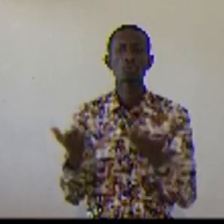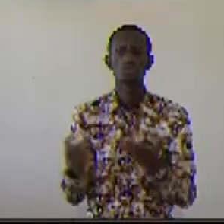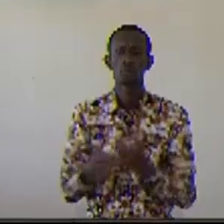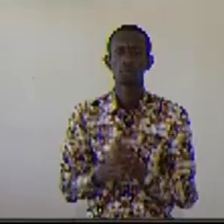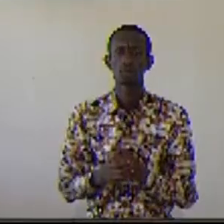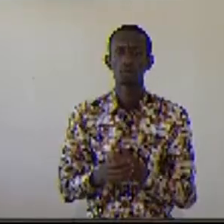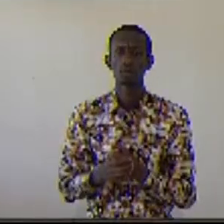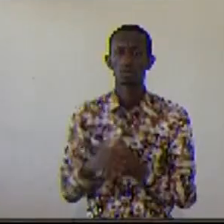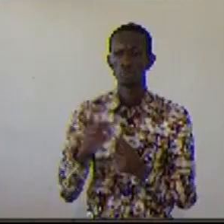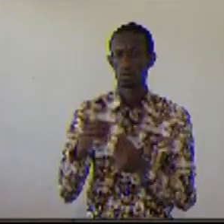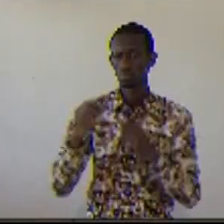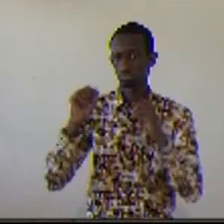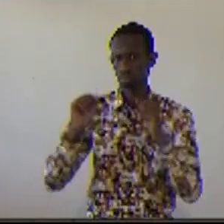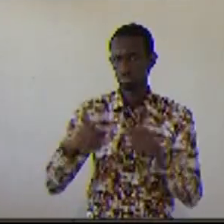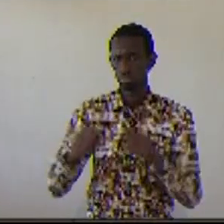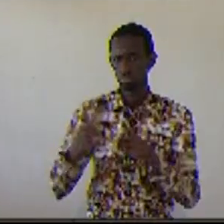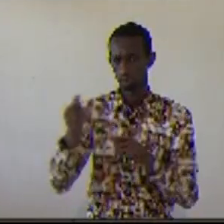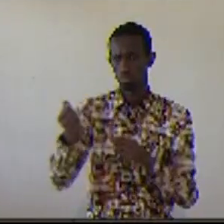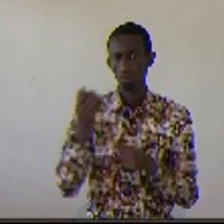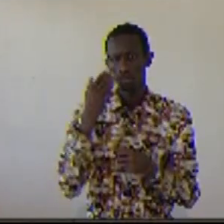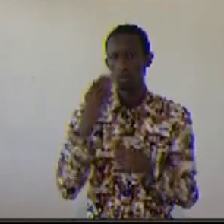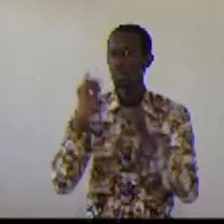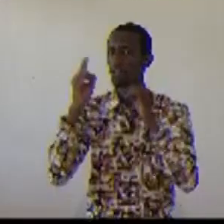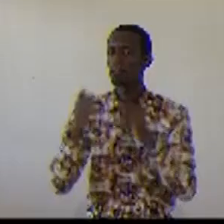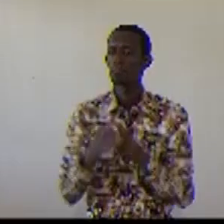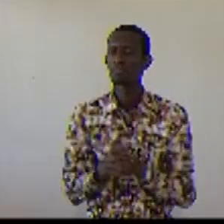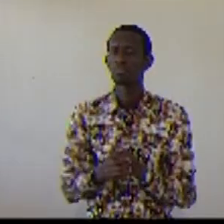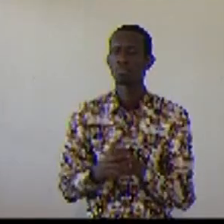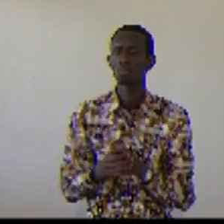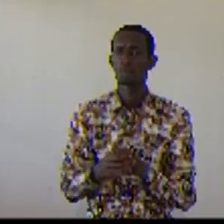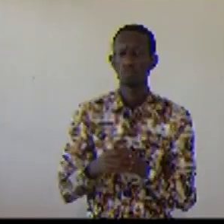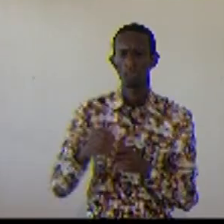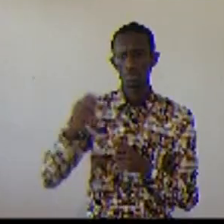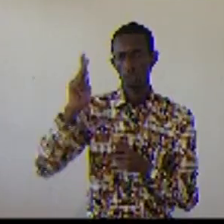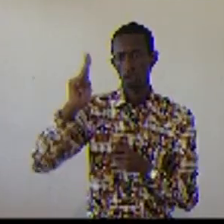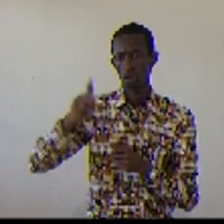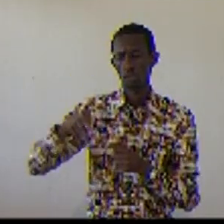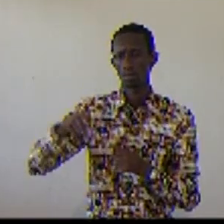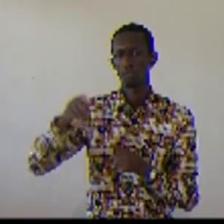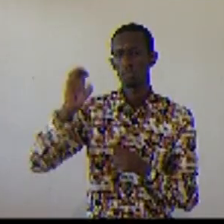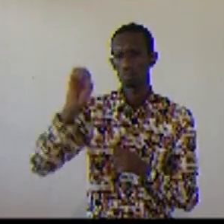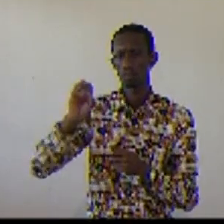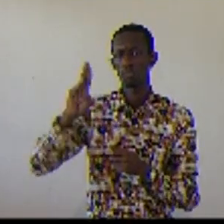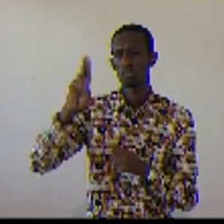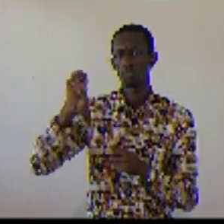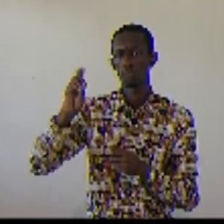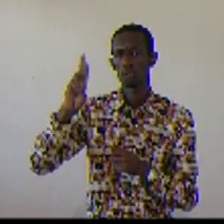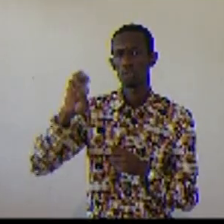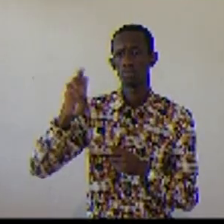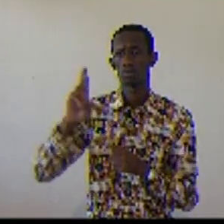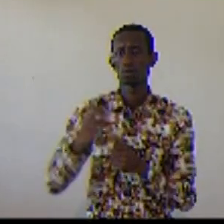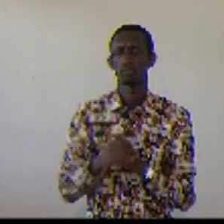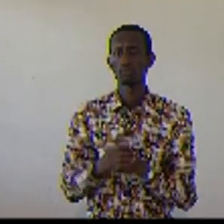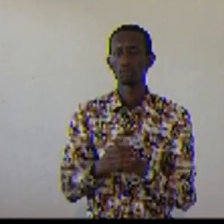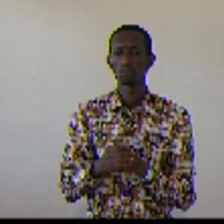That would be obtained if powdered magnesium. So the powder was, the magnesium, it was ribbon, and then changed